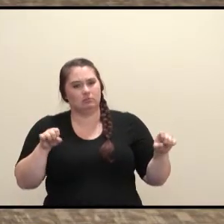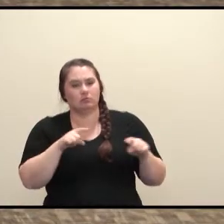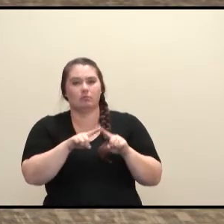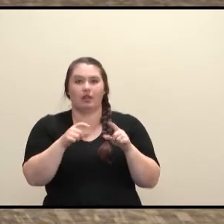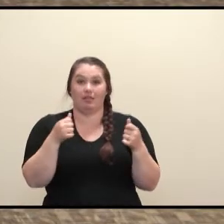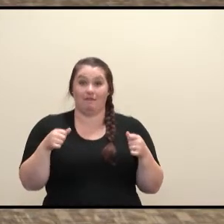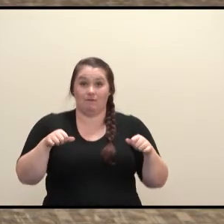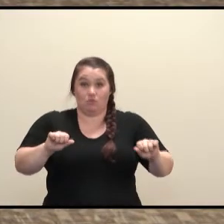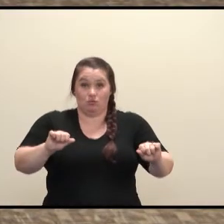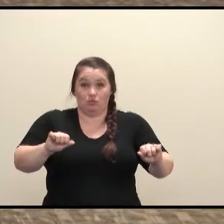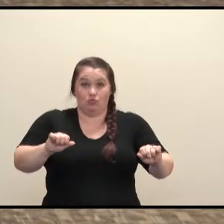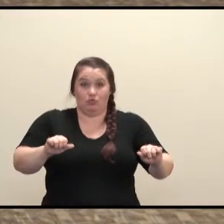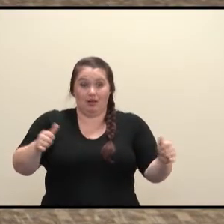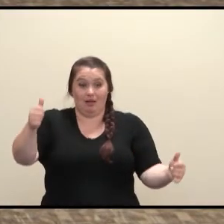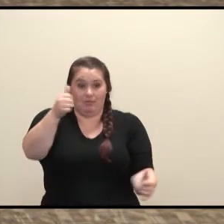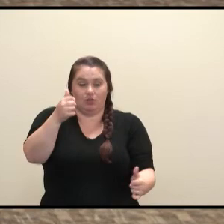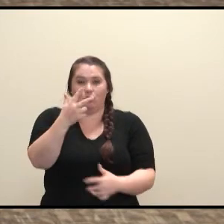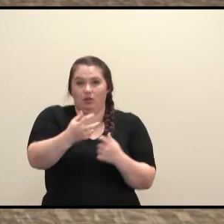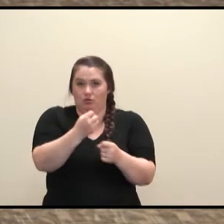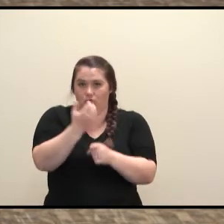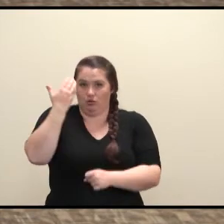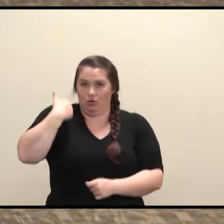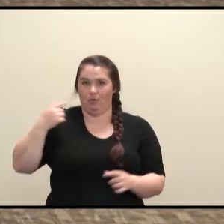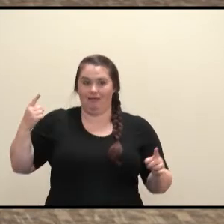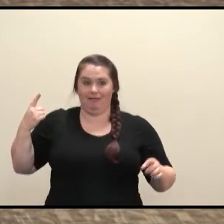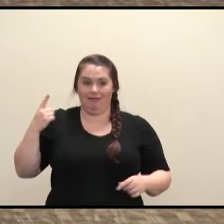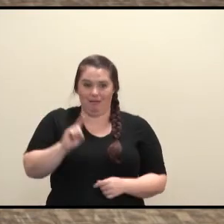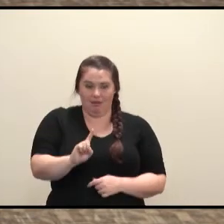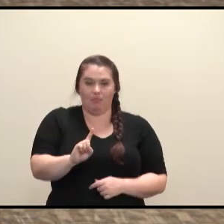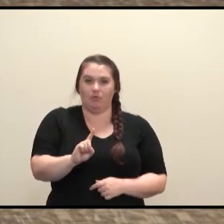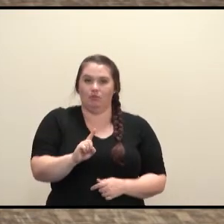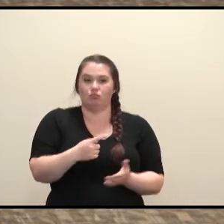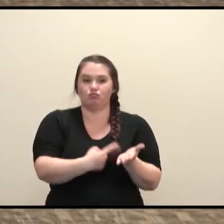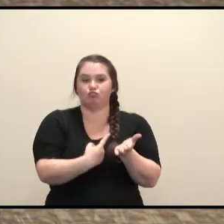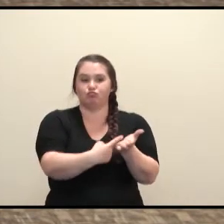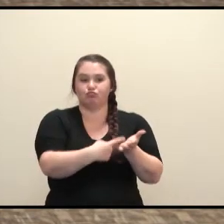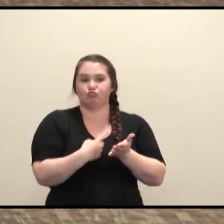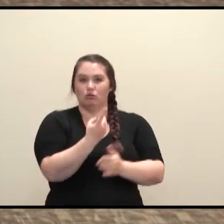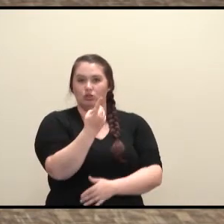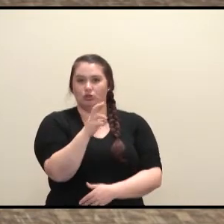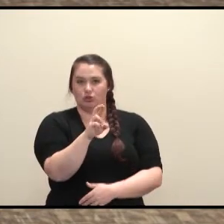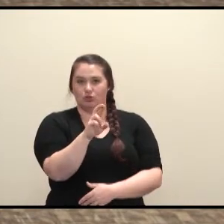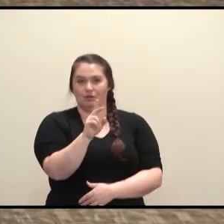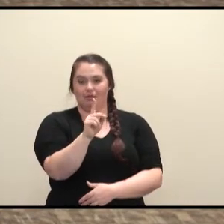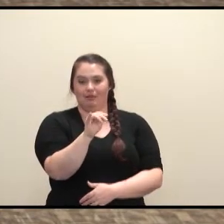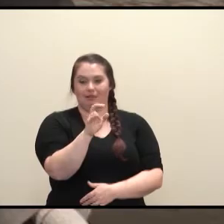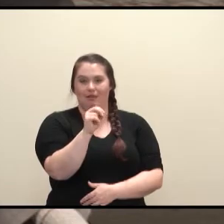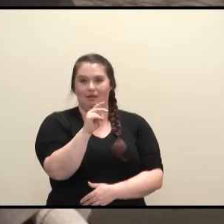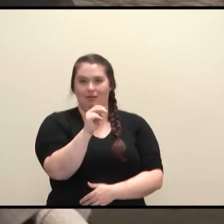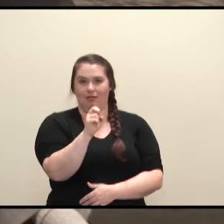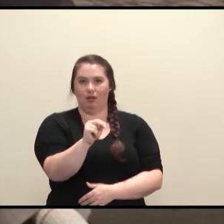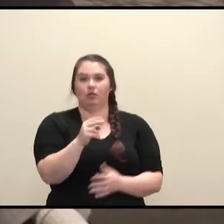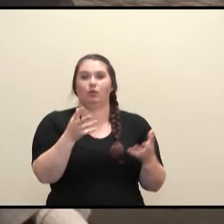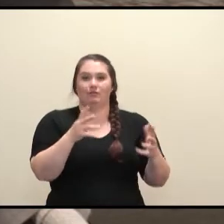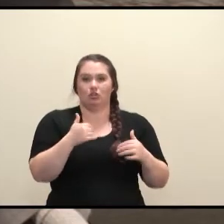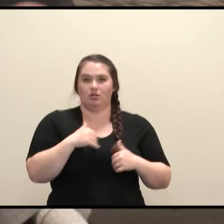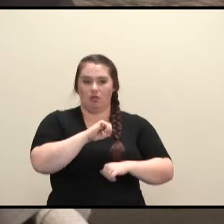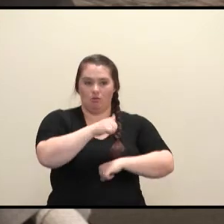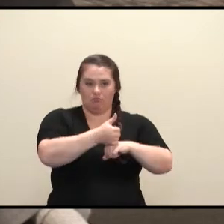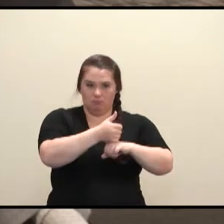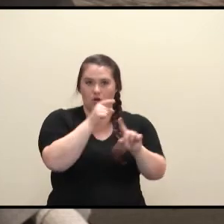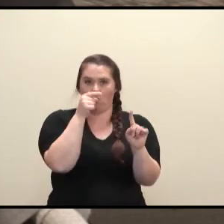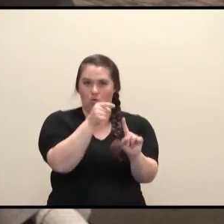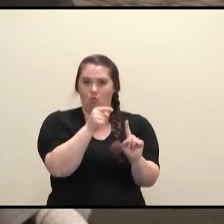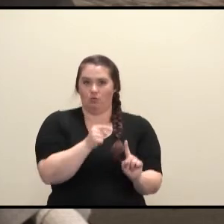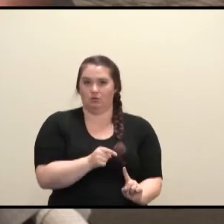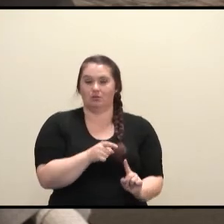efforts that district admin has made. 3 years ago when we came in and we worked with Dr. Kincannon and she brought us in, we had those goals. And part of the reason that we do